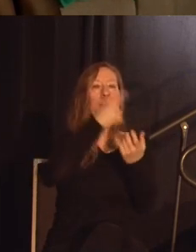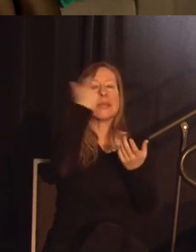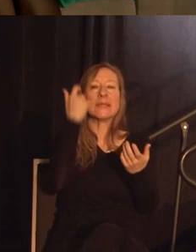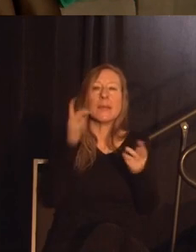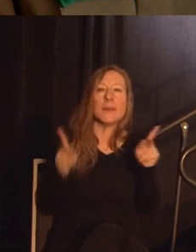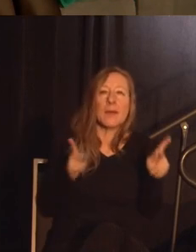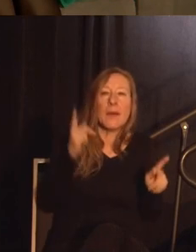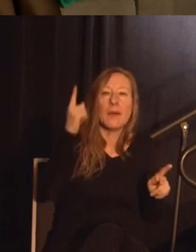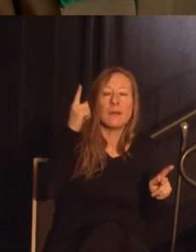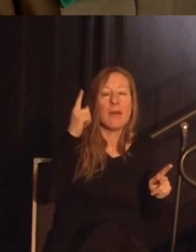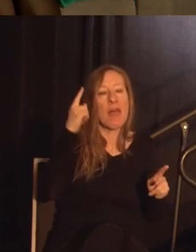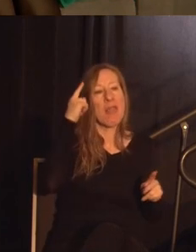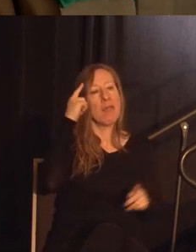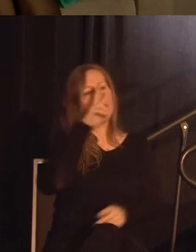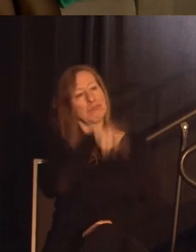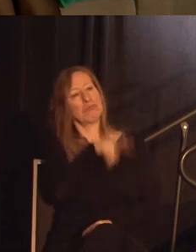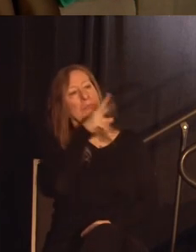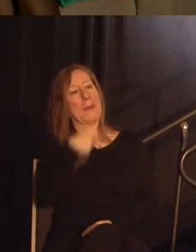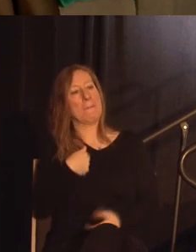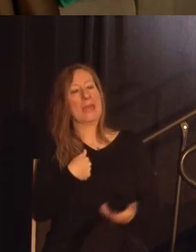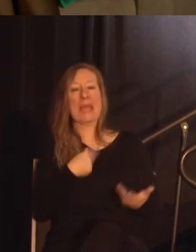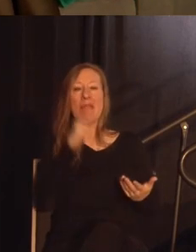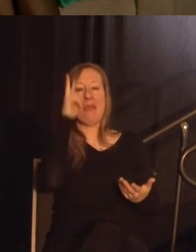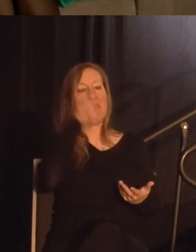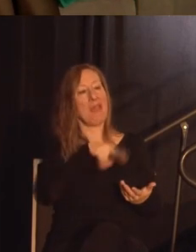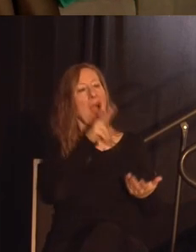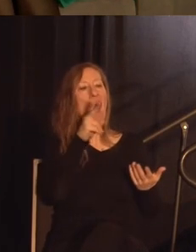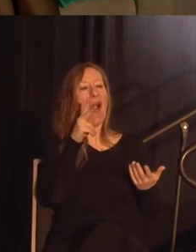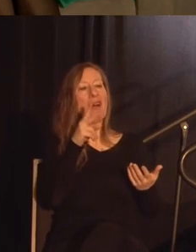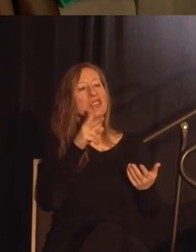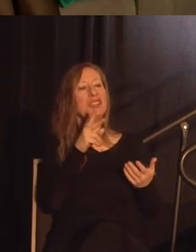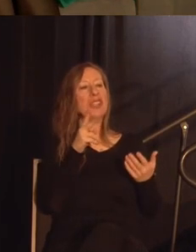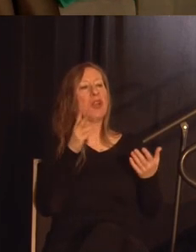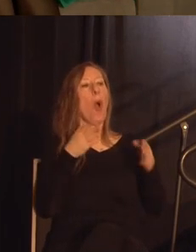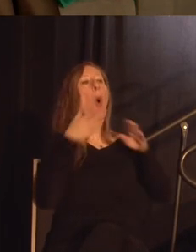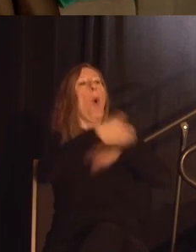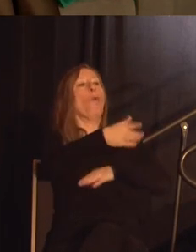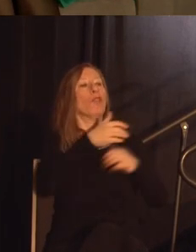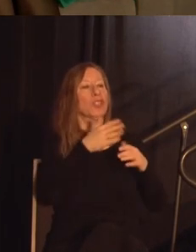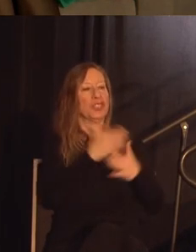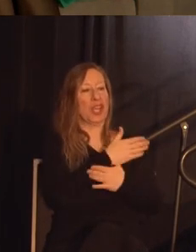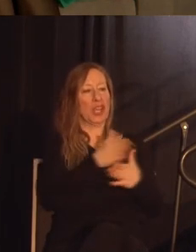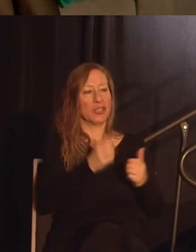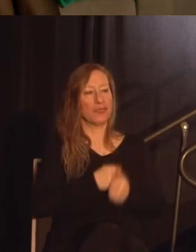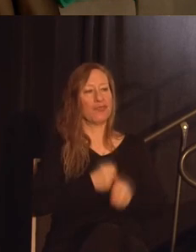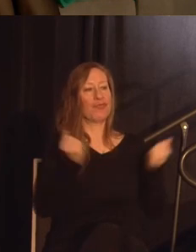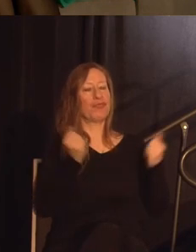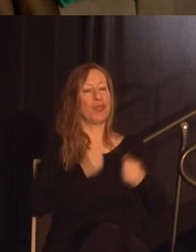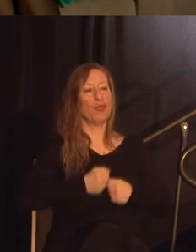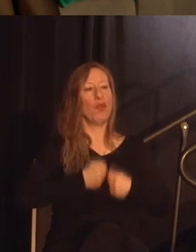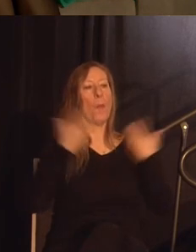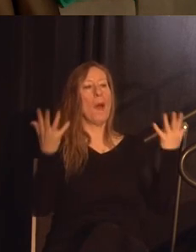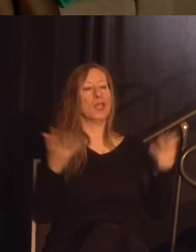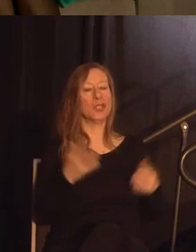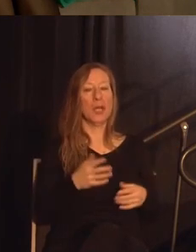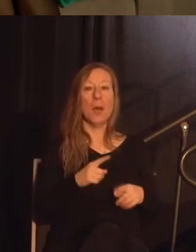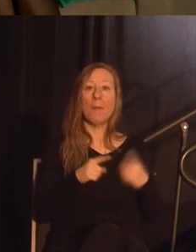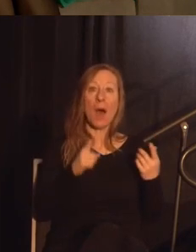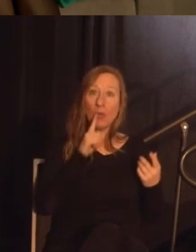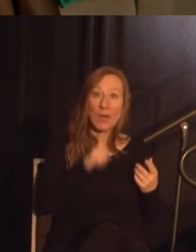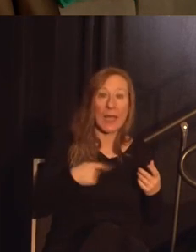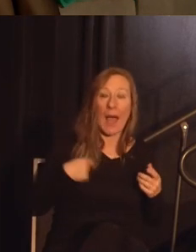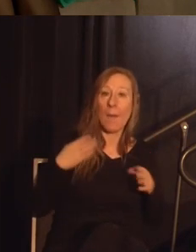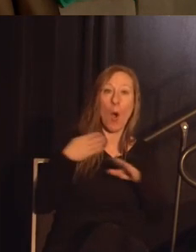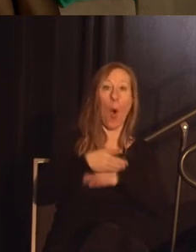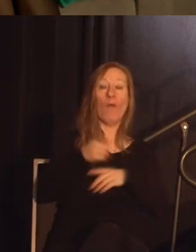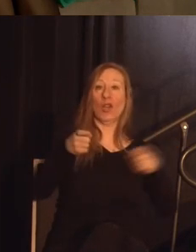like, you know, oversharing kind of a writer, but I'm actually very controlled and very private, and there's a lot of